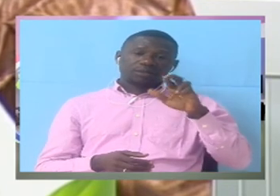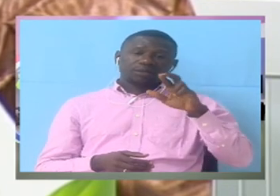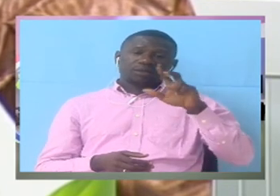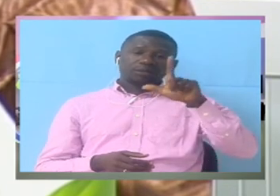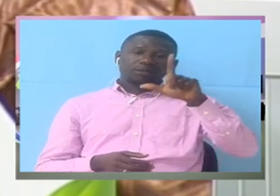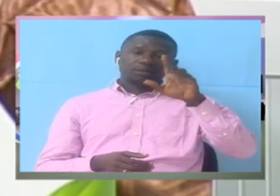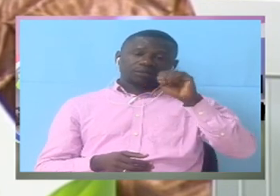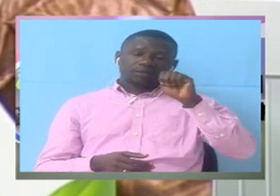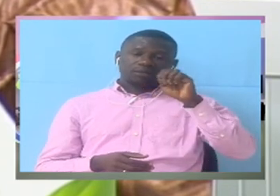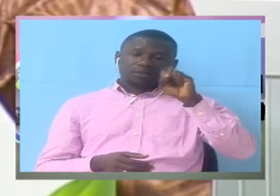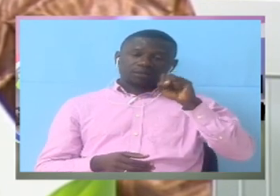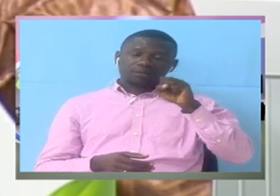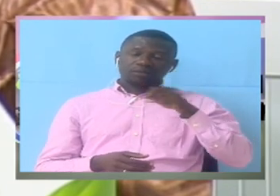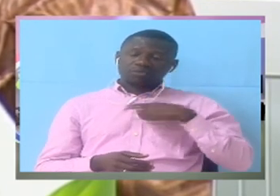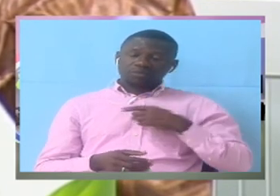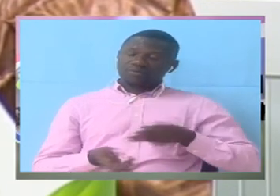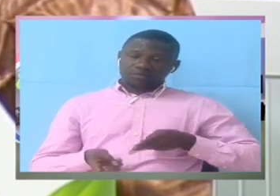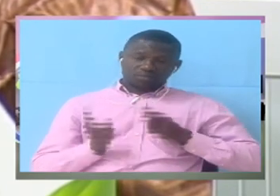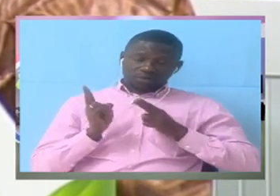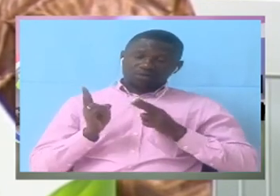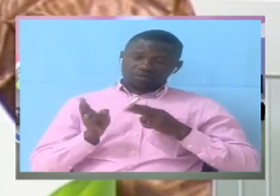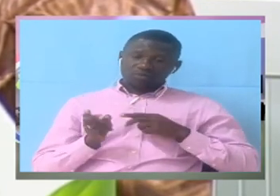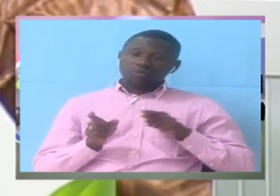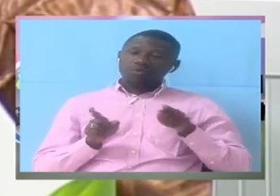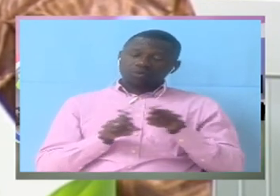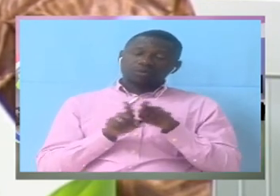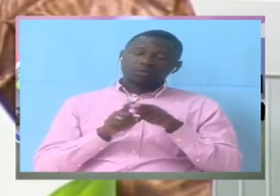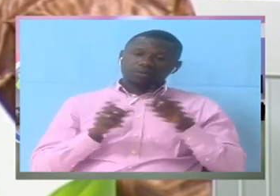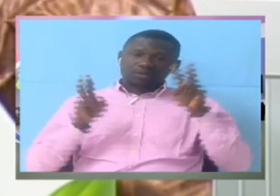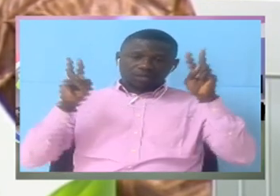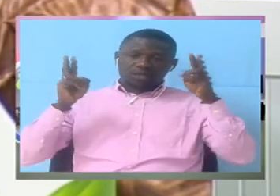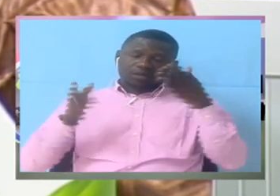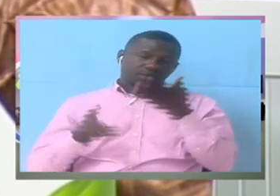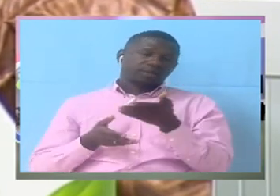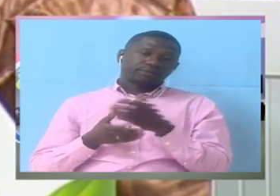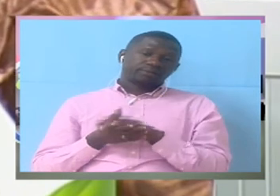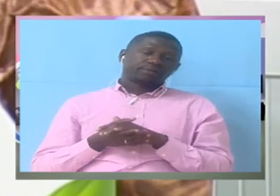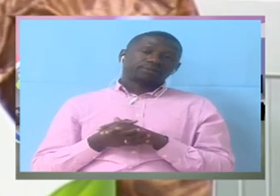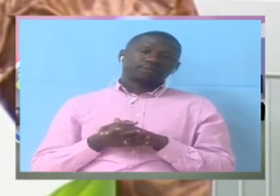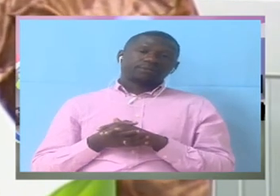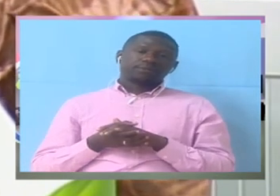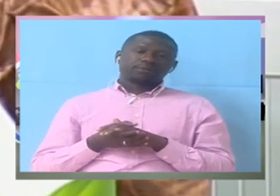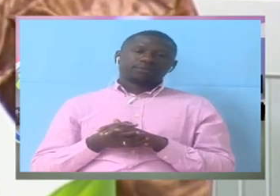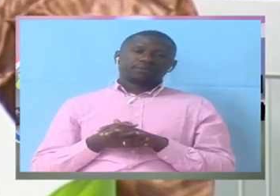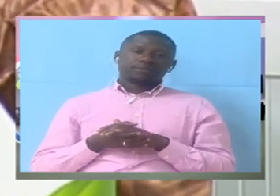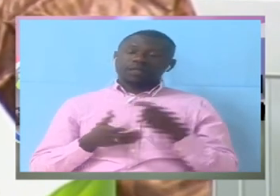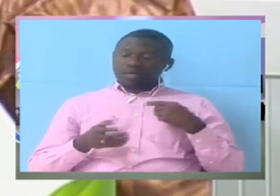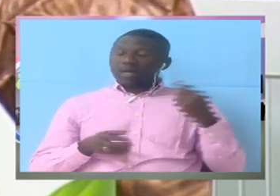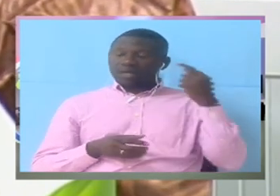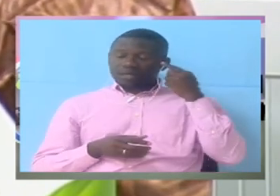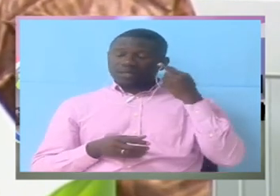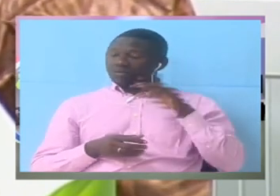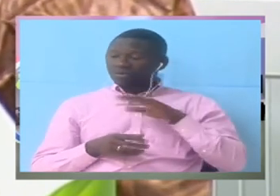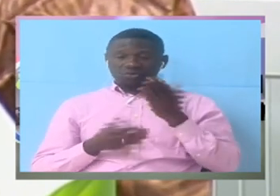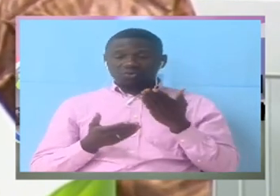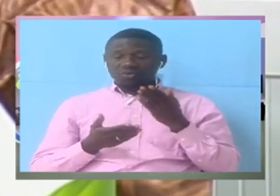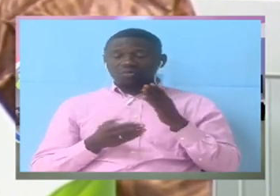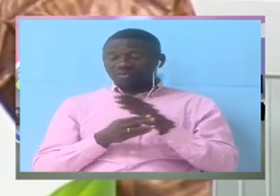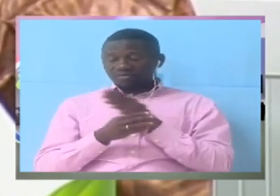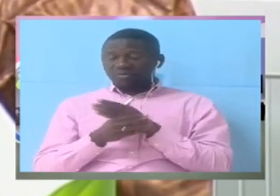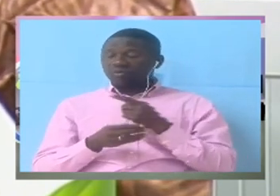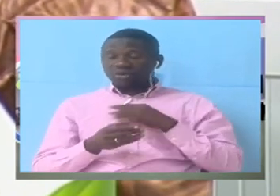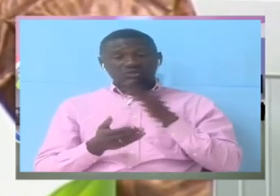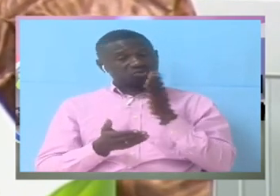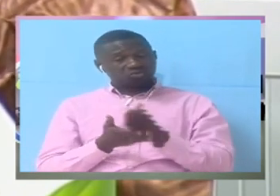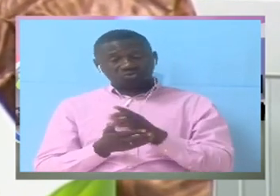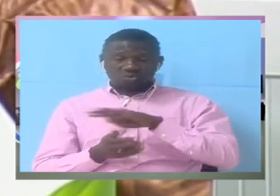that some of Charles Taylor's weapons were with Jame here. I heard that before. Whether it's true